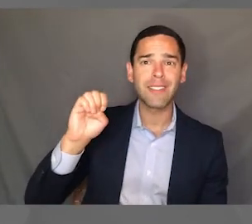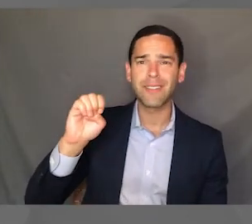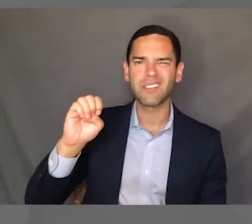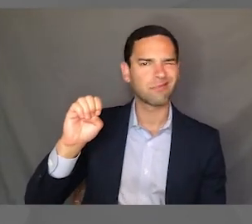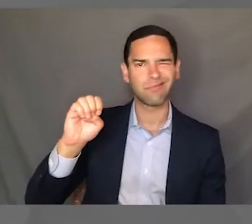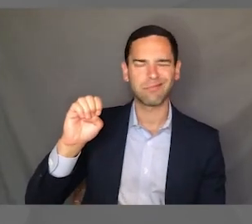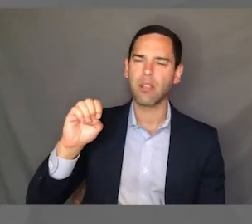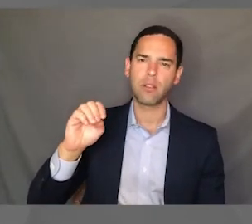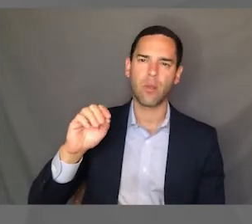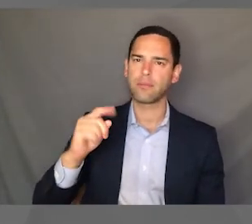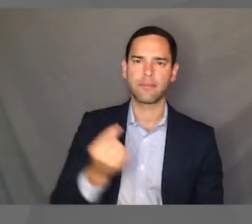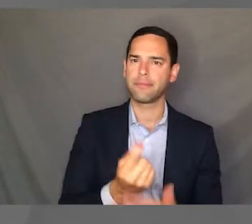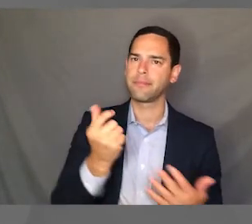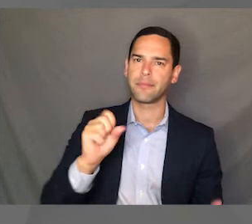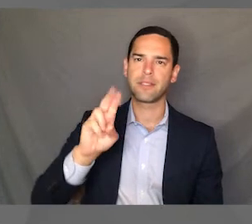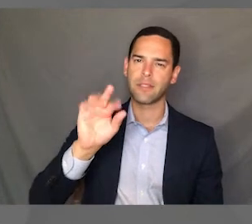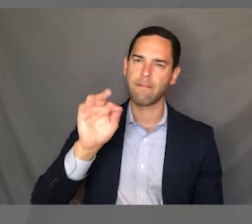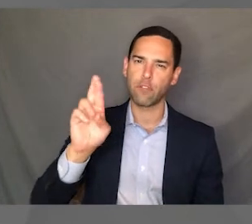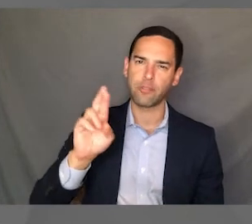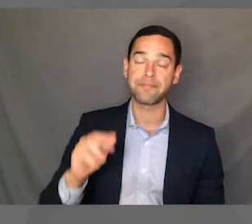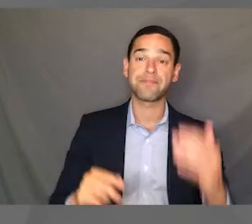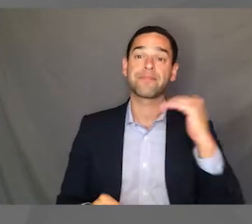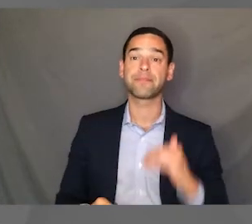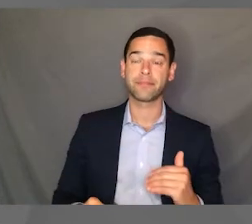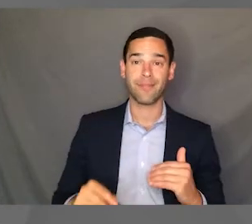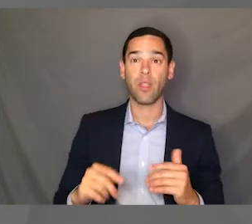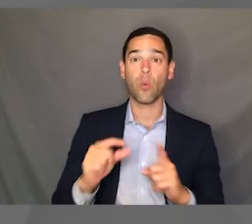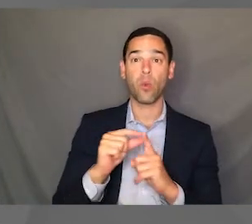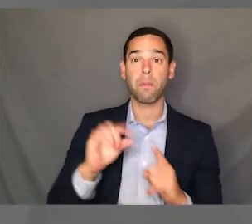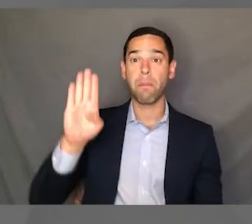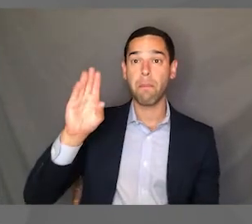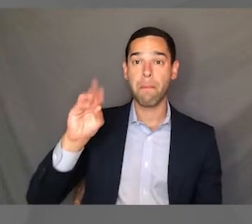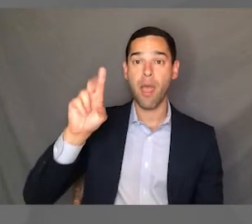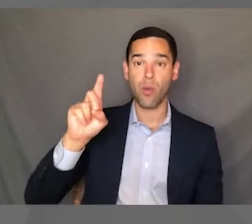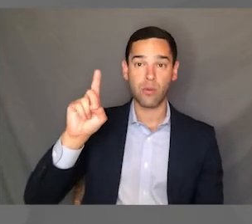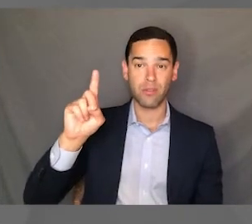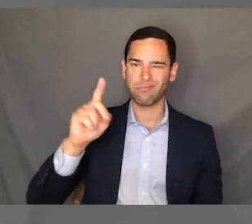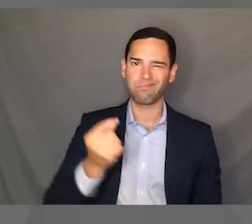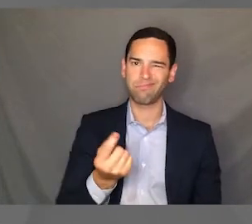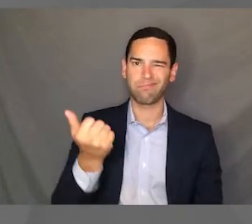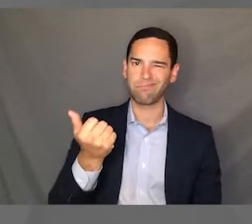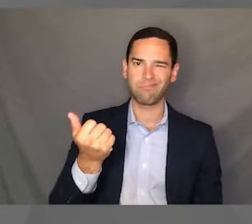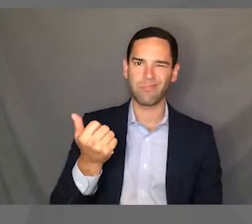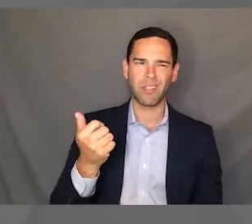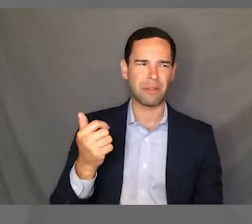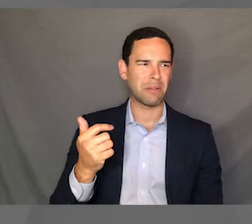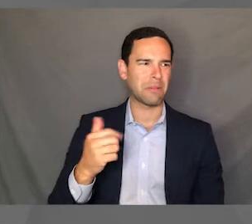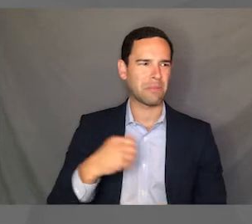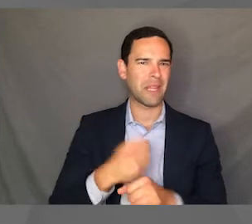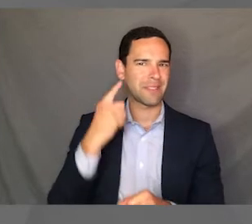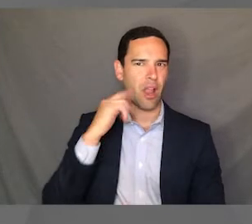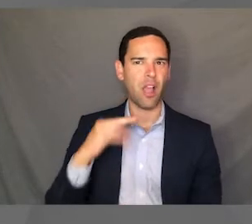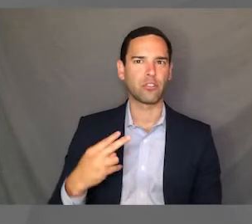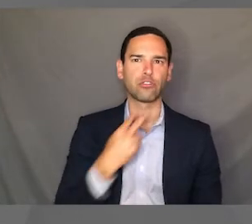Another piece of it will be using things like bound. Bound makes it sound like you're trapped. So while you can't tell by the video, I use a